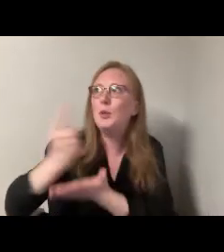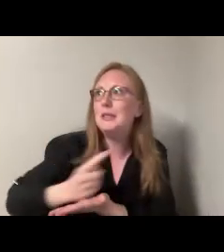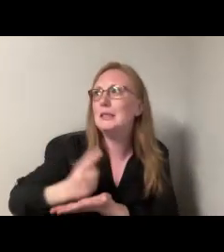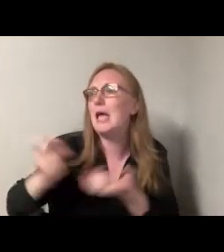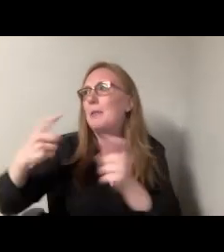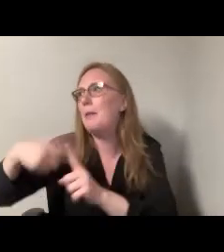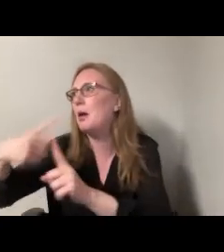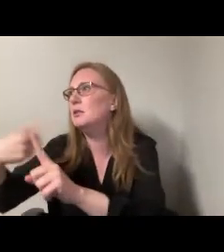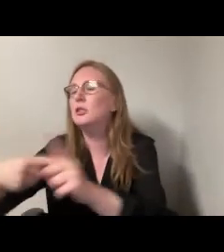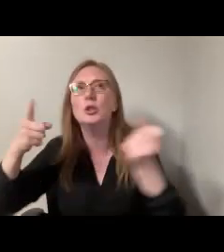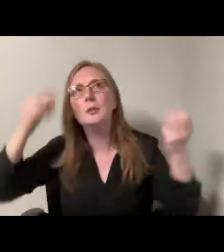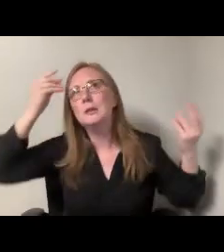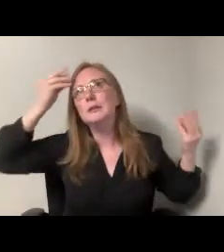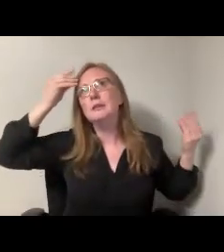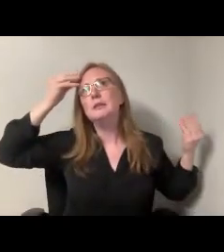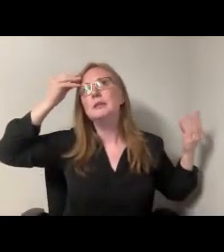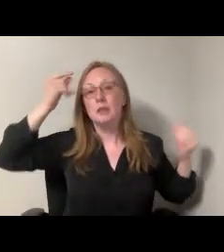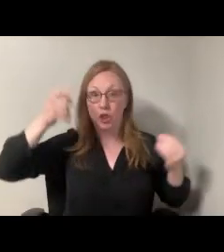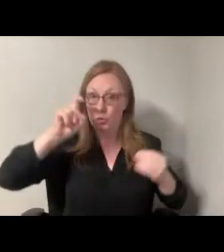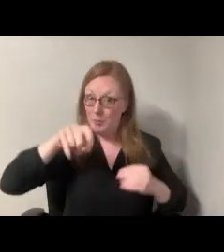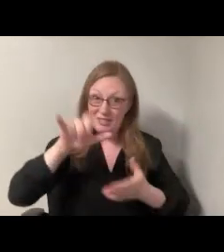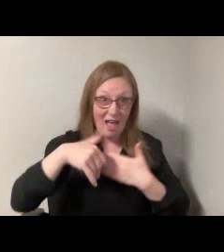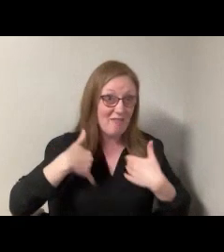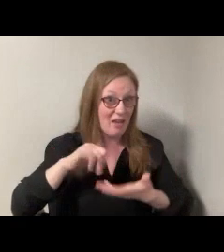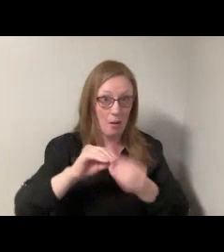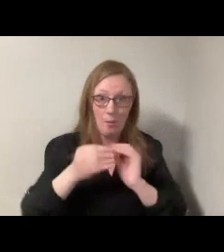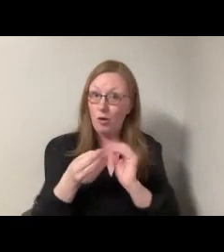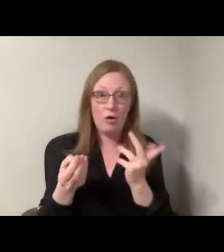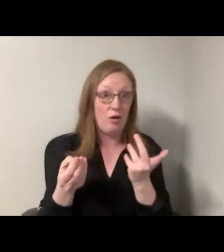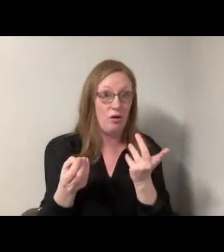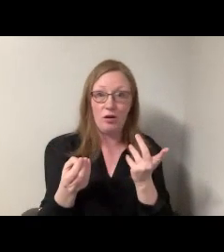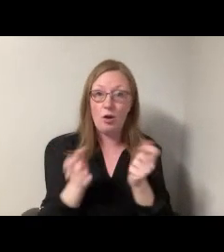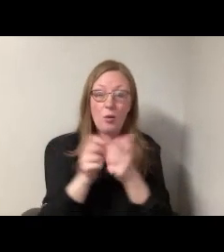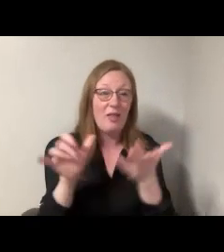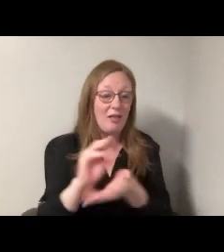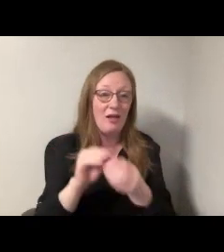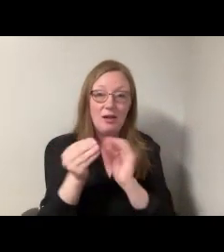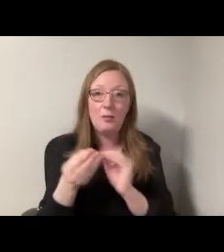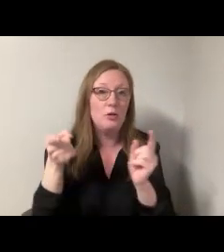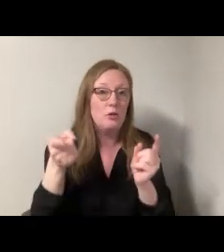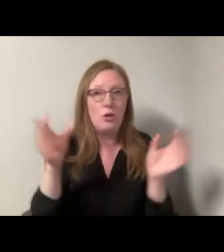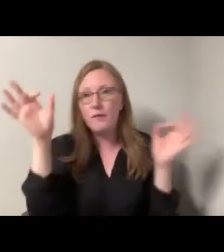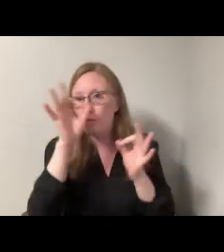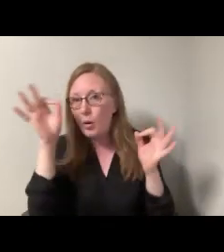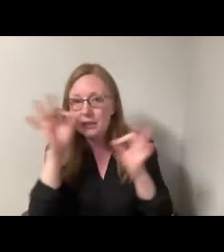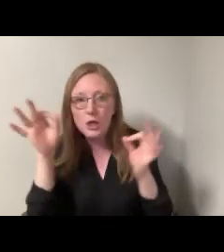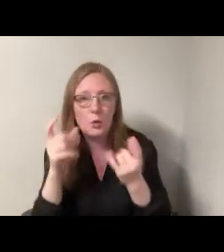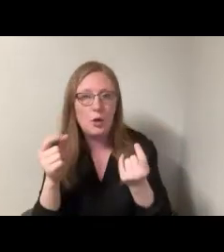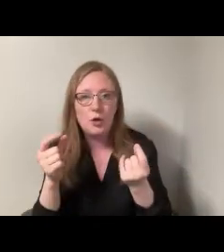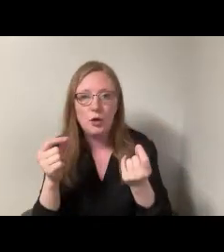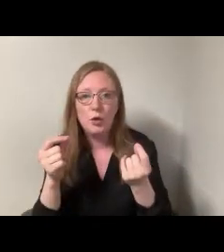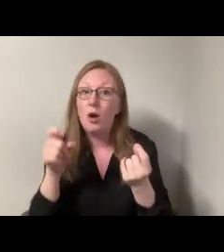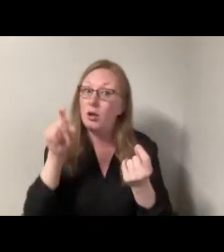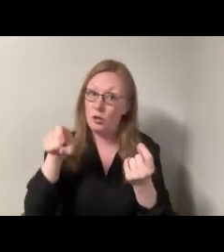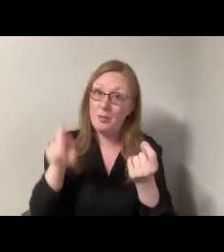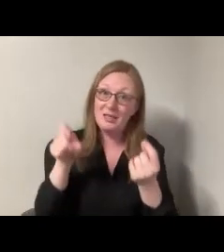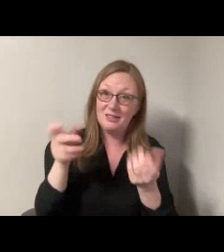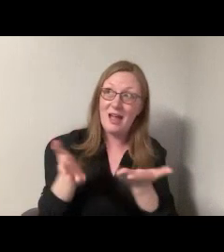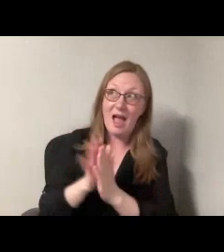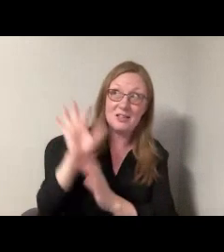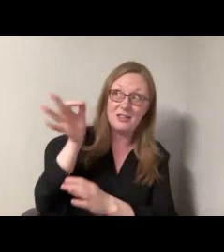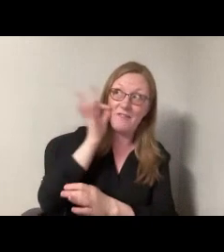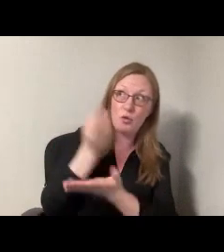get a good number, because you're going to need this number when if you're going to ask for federal resources.